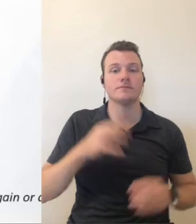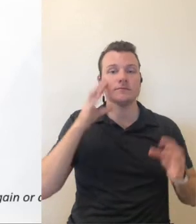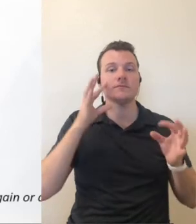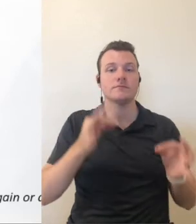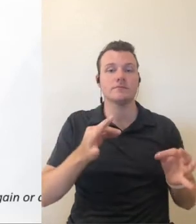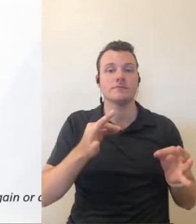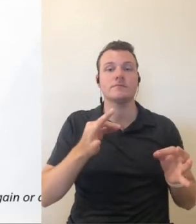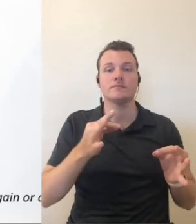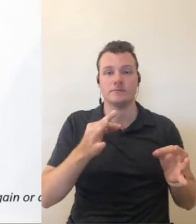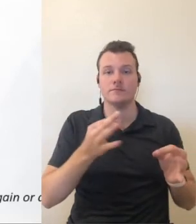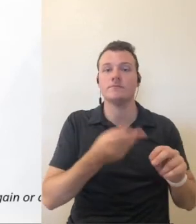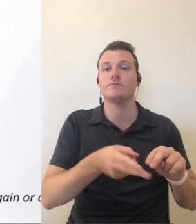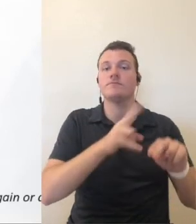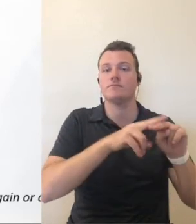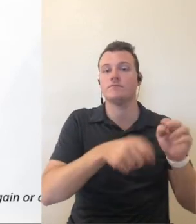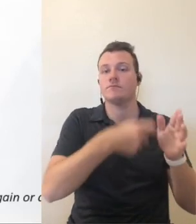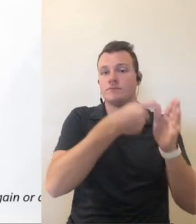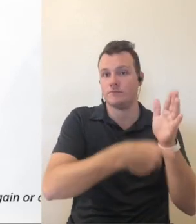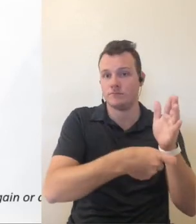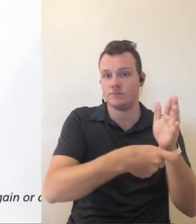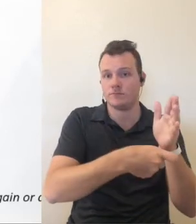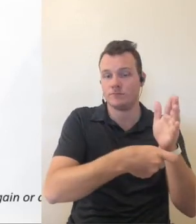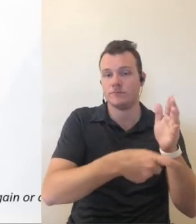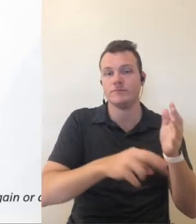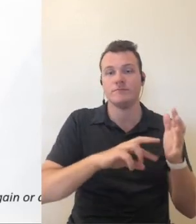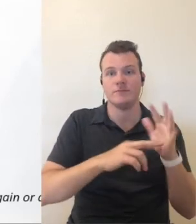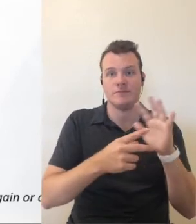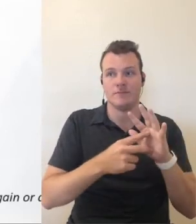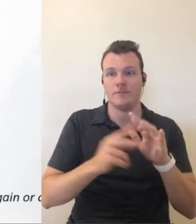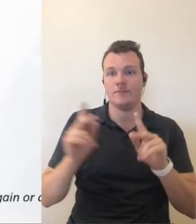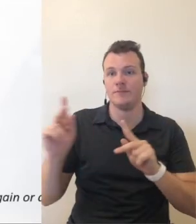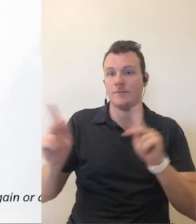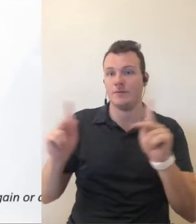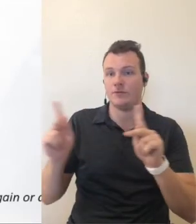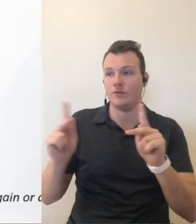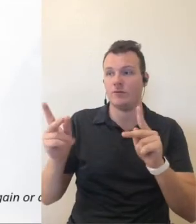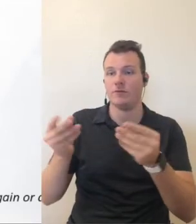I decide to raise my price,